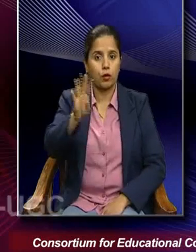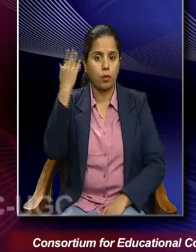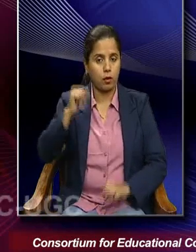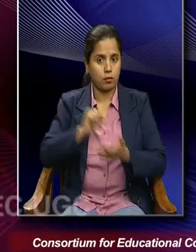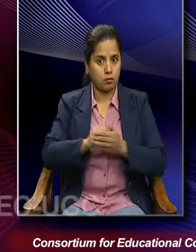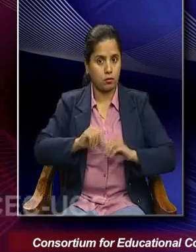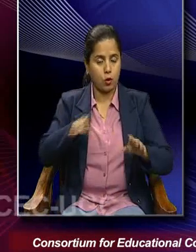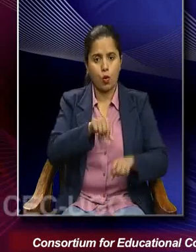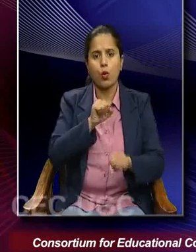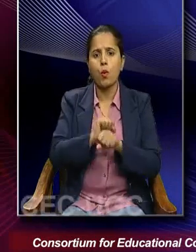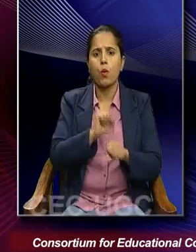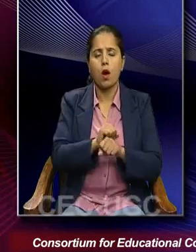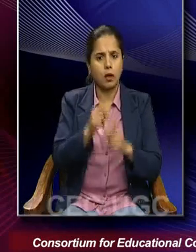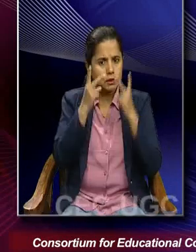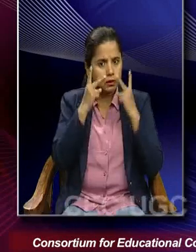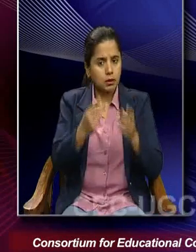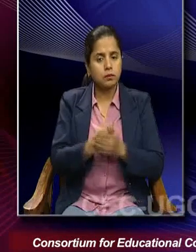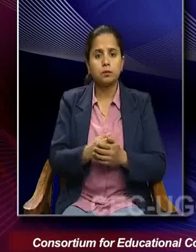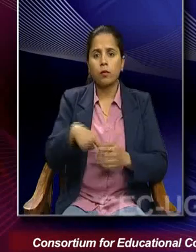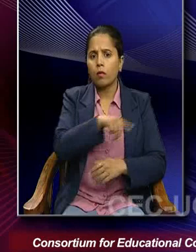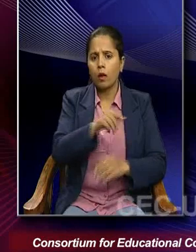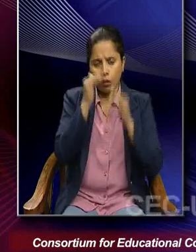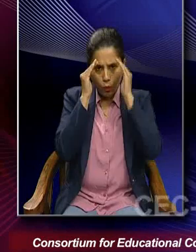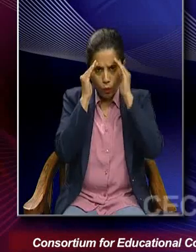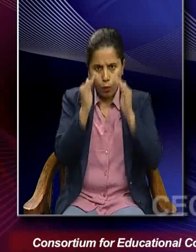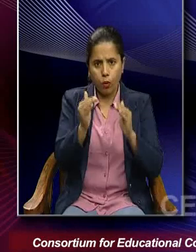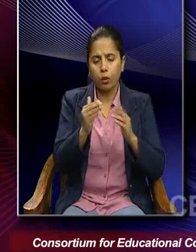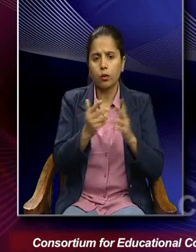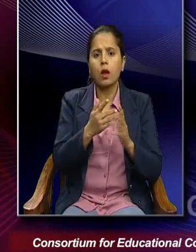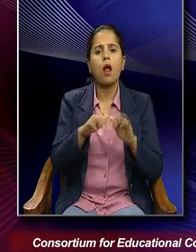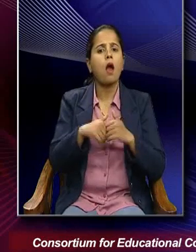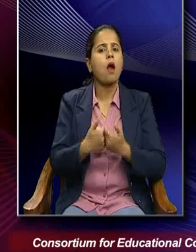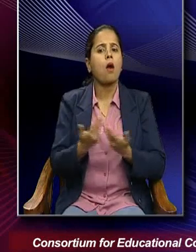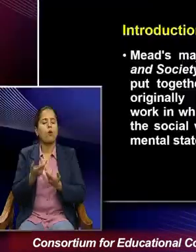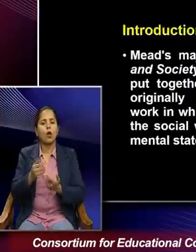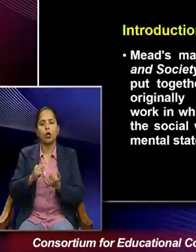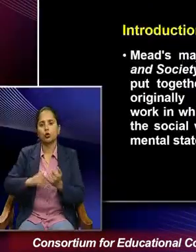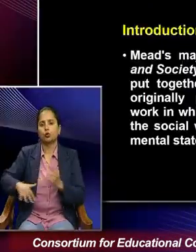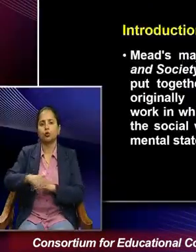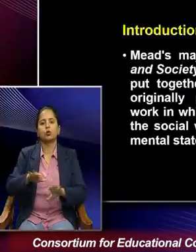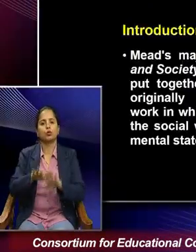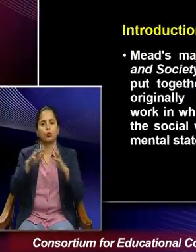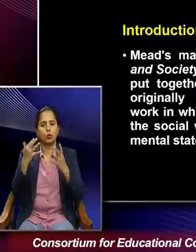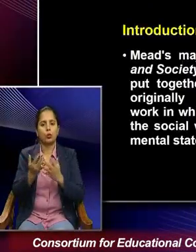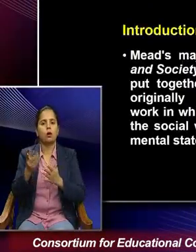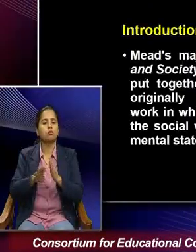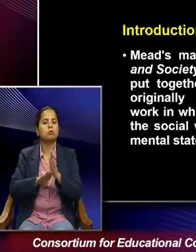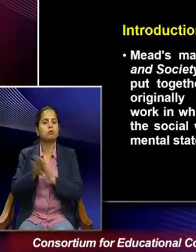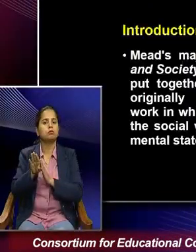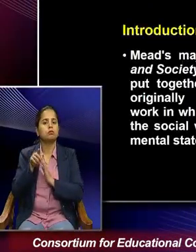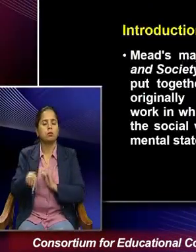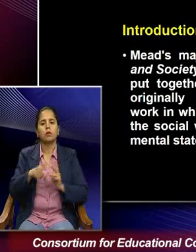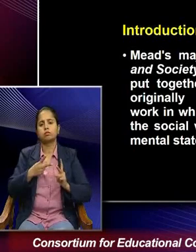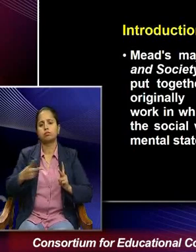a work in which he emphasizes how the social world develops